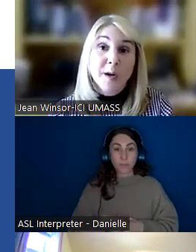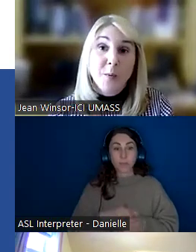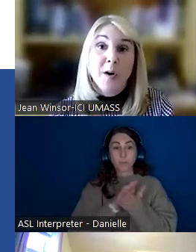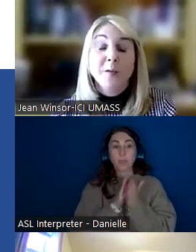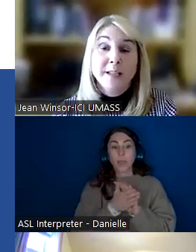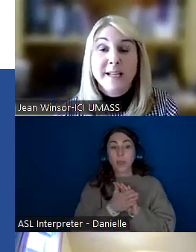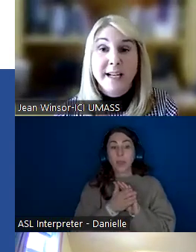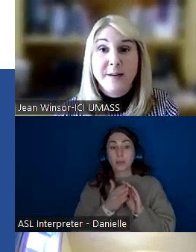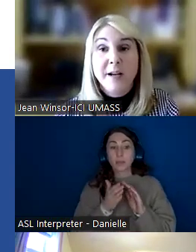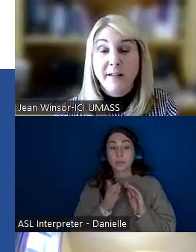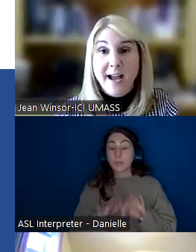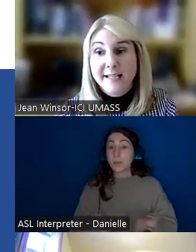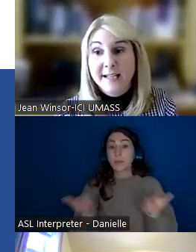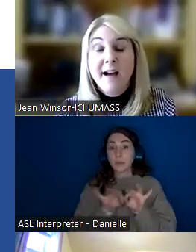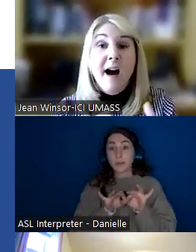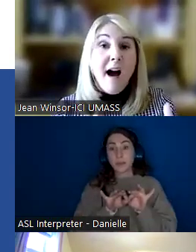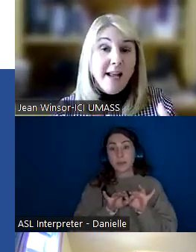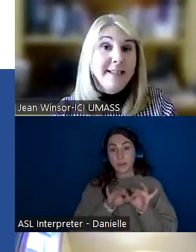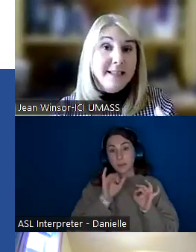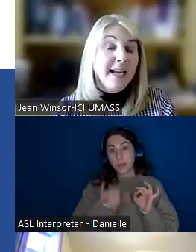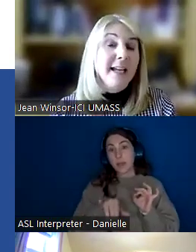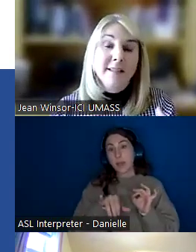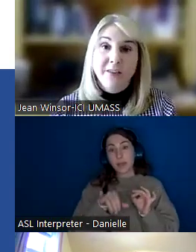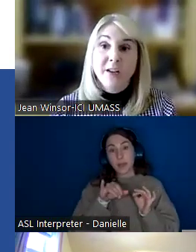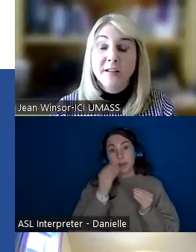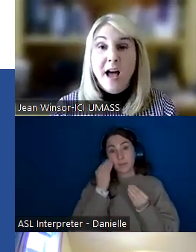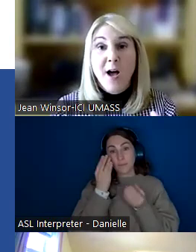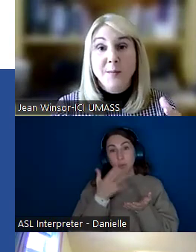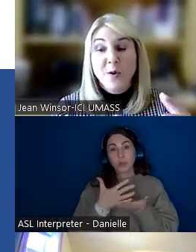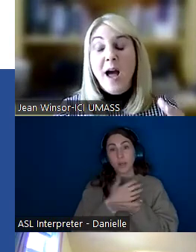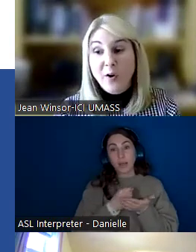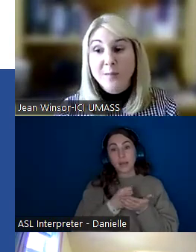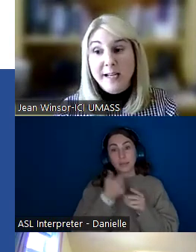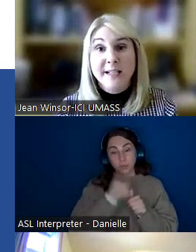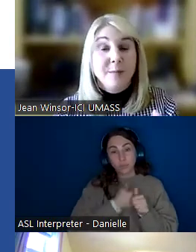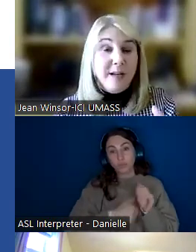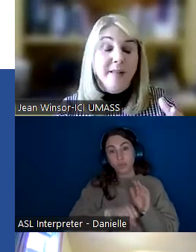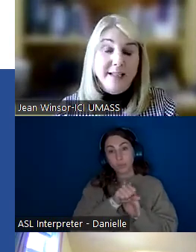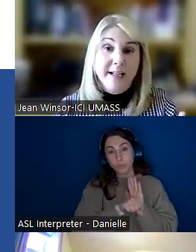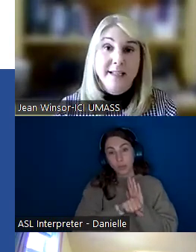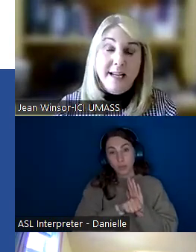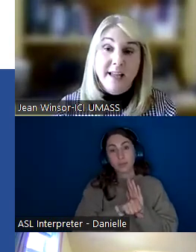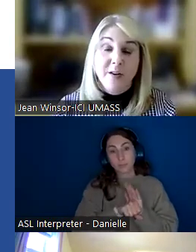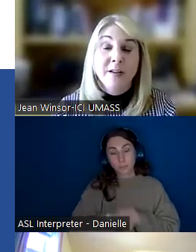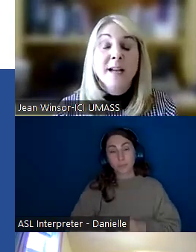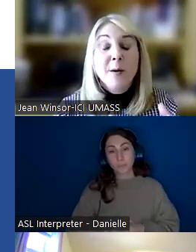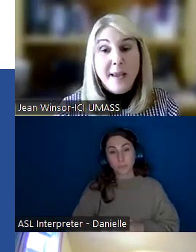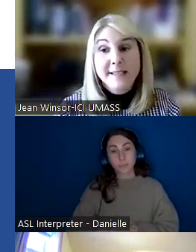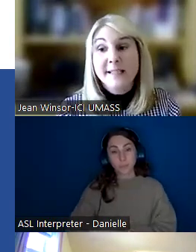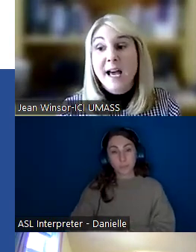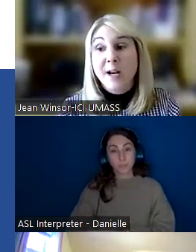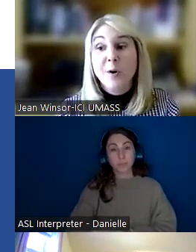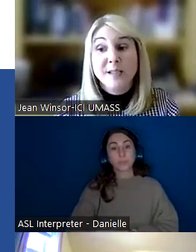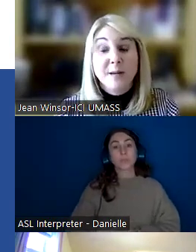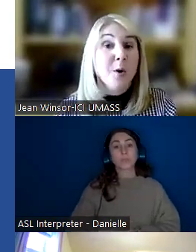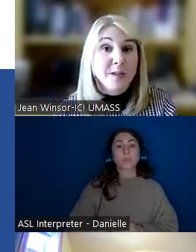much more important for this data to be collected on a state level. So outcome data to be collected on a state level